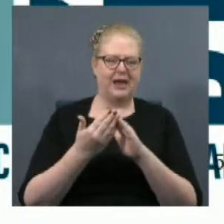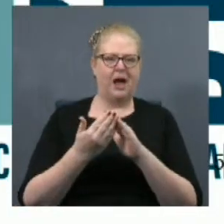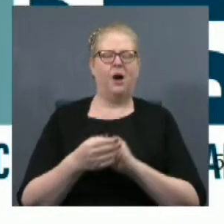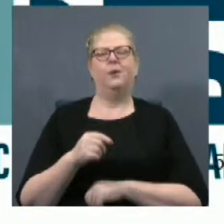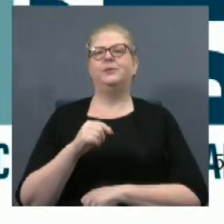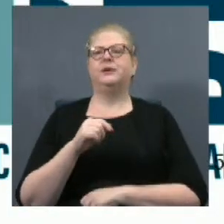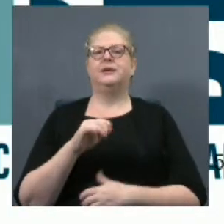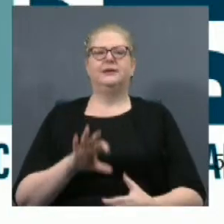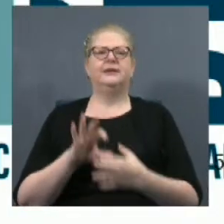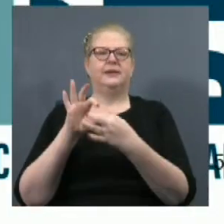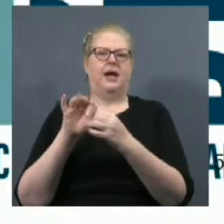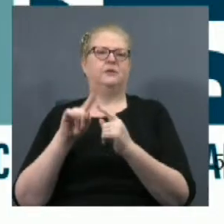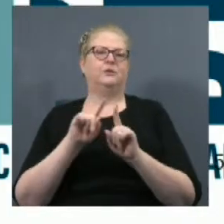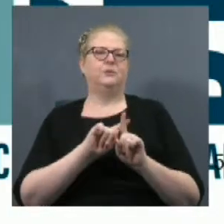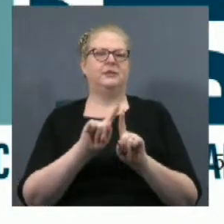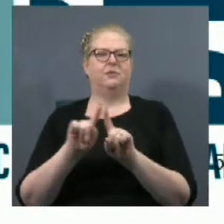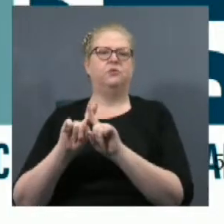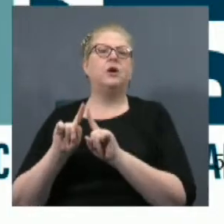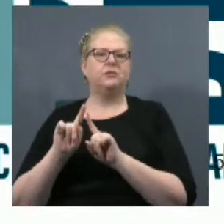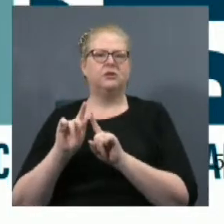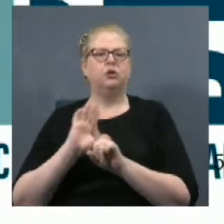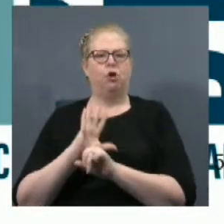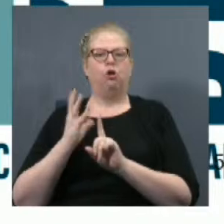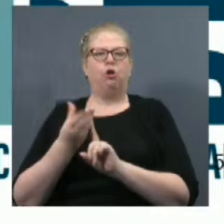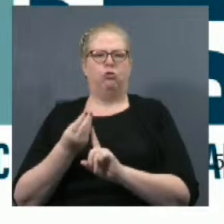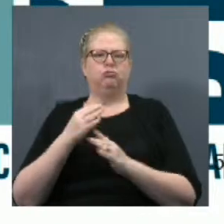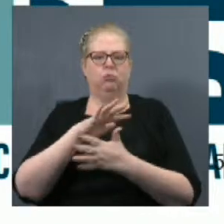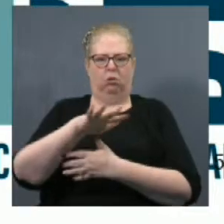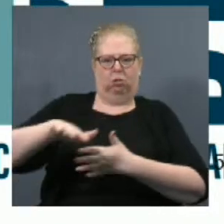cultural institutions within the area.